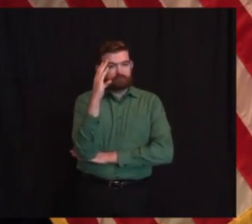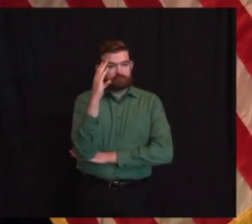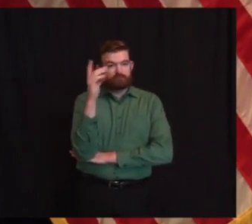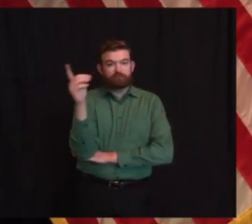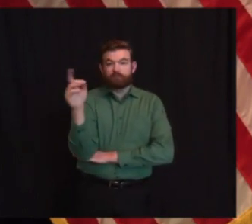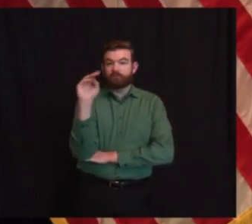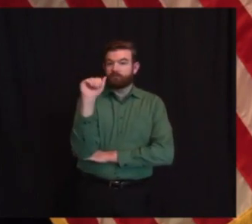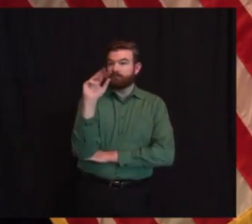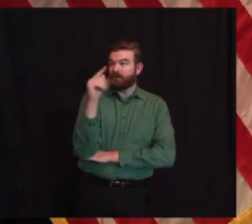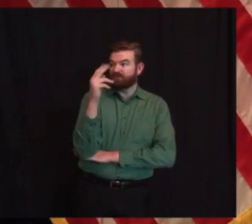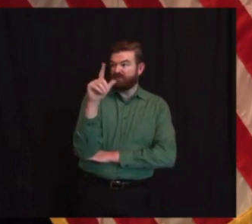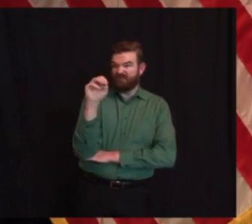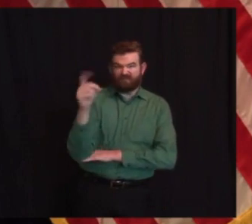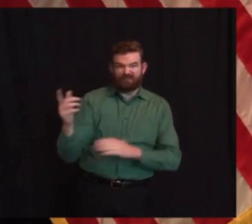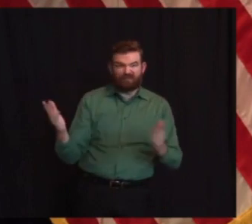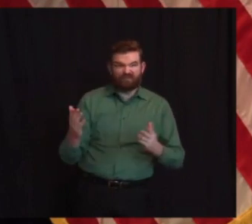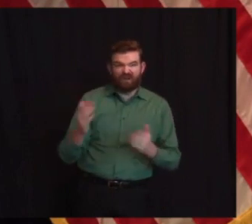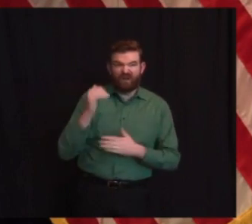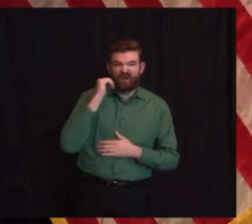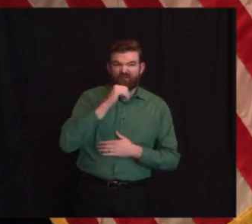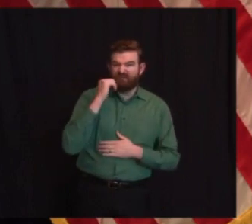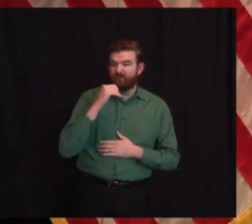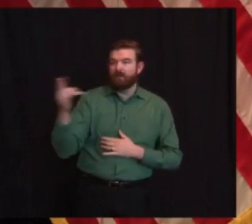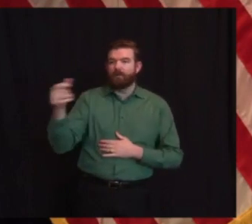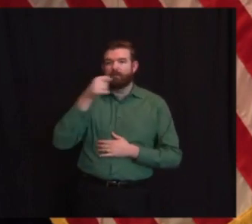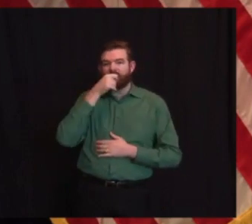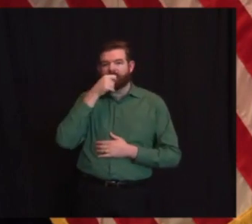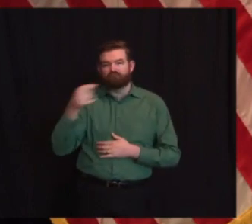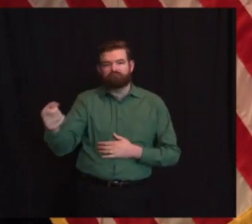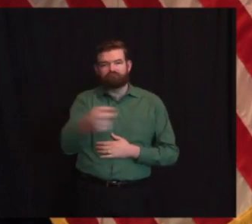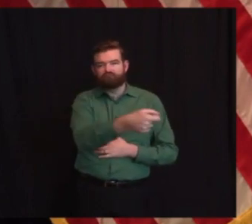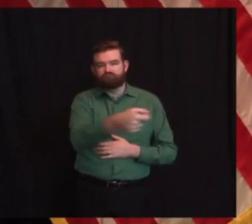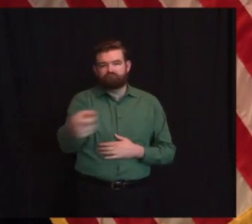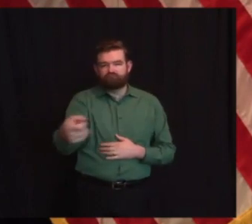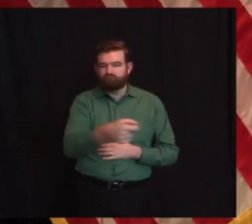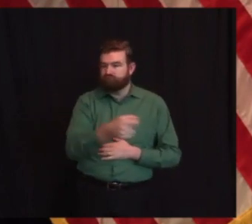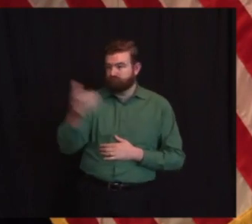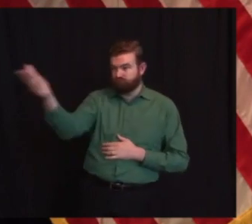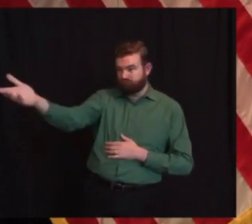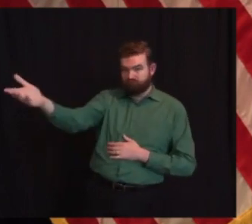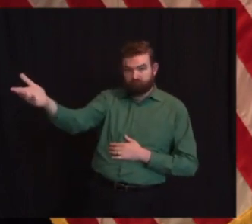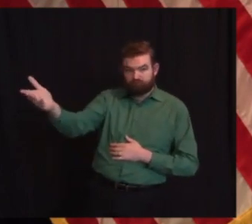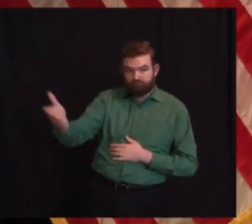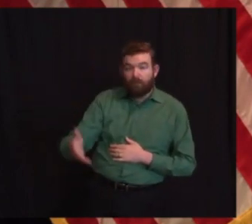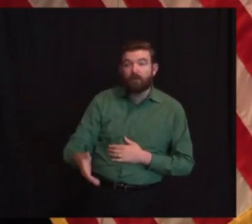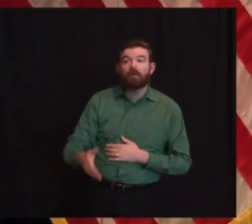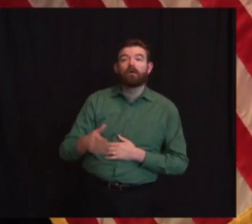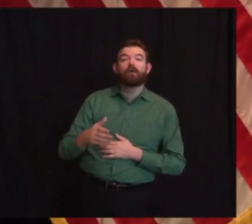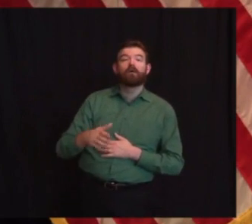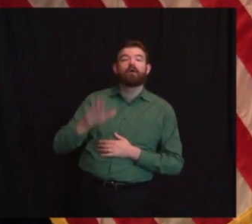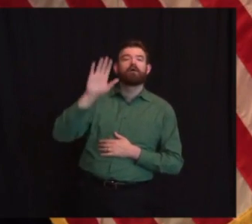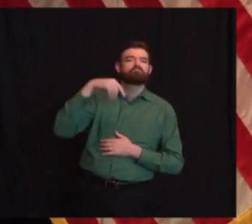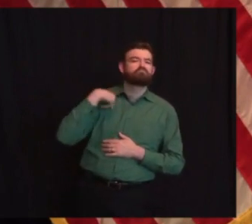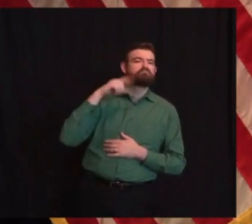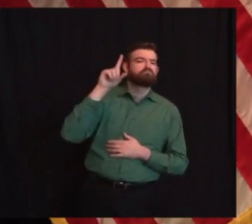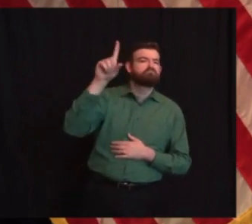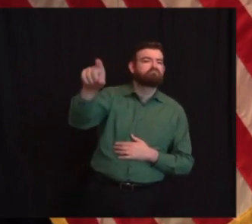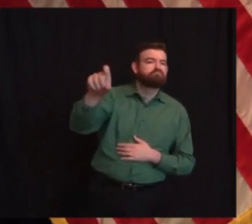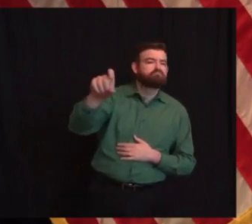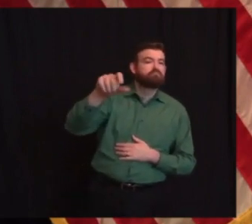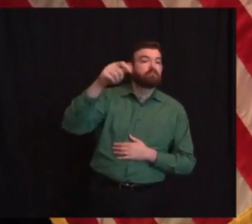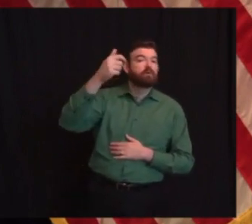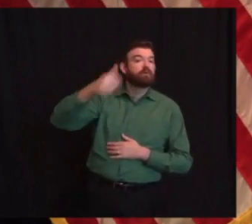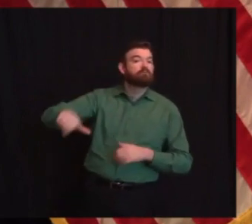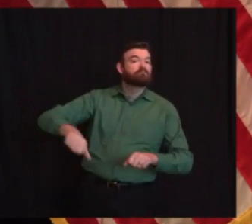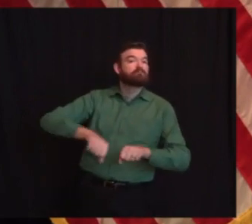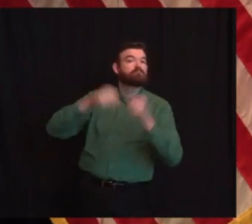with you, Brent, and let's try to do this fairly quickly. So what kind of reports are you getting from parks? Any violations so far? Have you seen, I know there were some